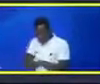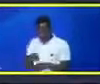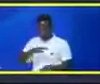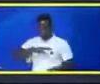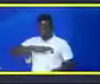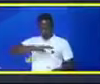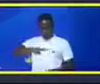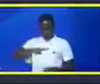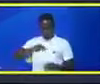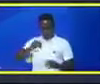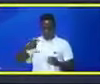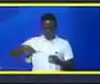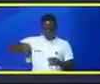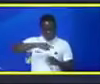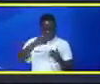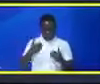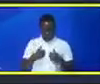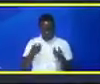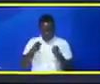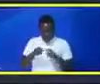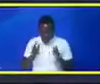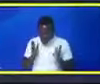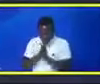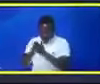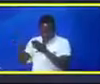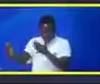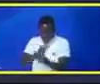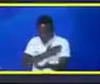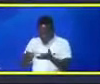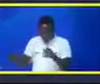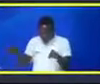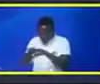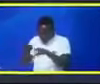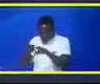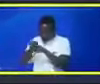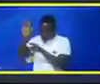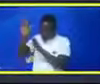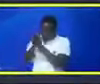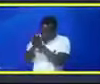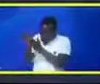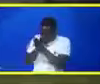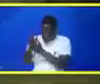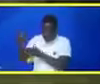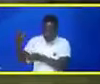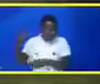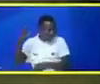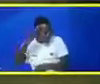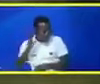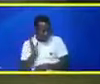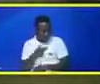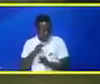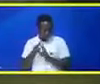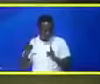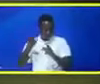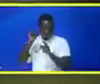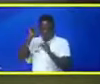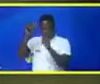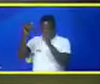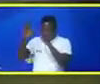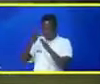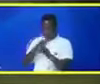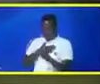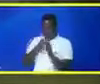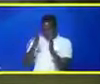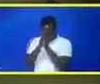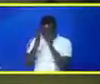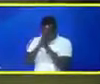that we have, that when we ask anything according to his will, he heareth us. Therefore, Father, I pray